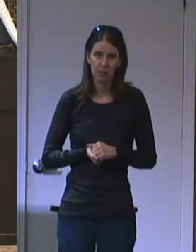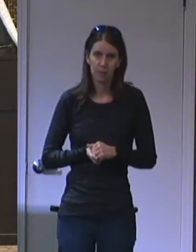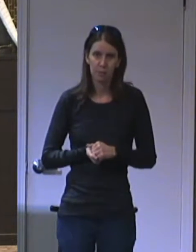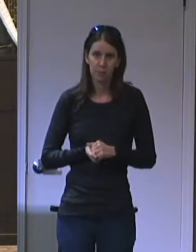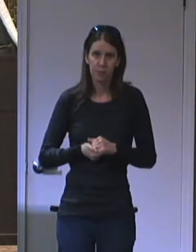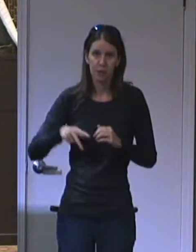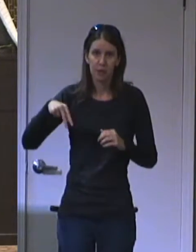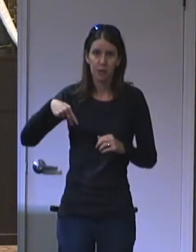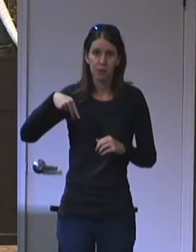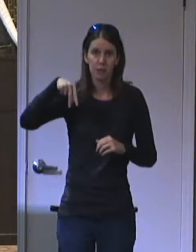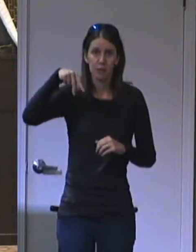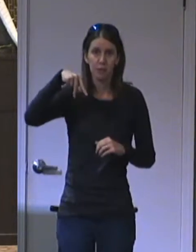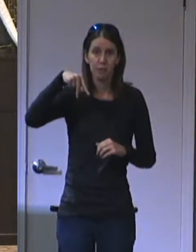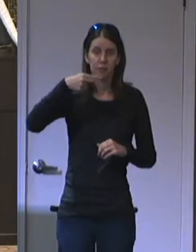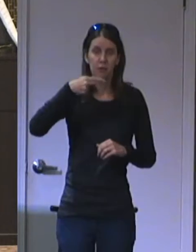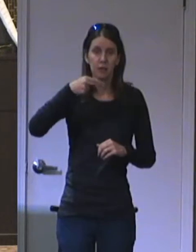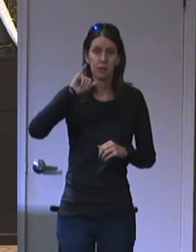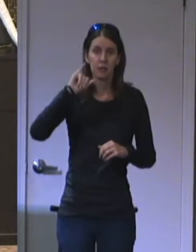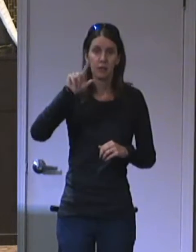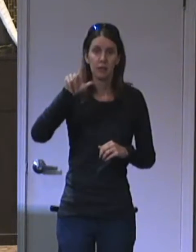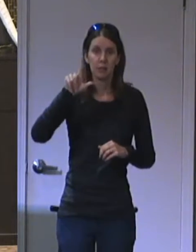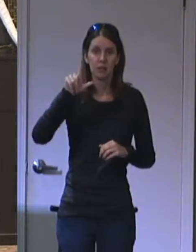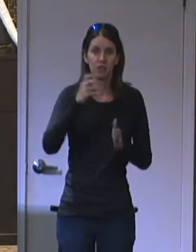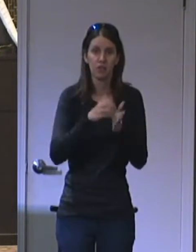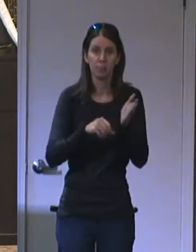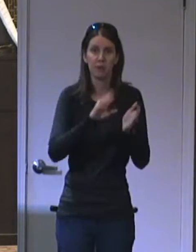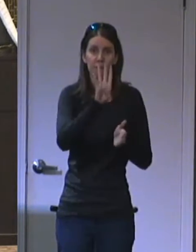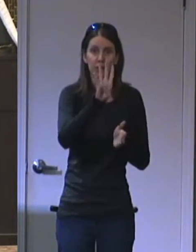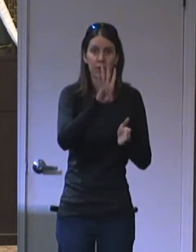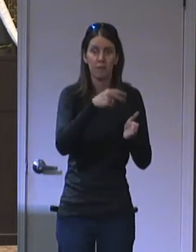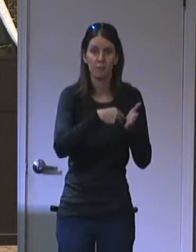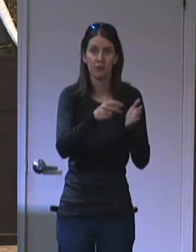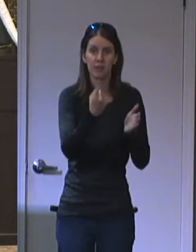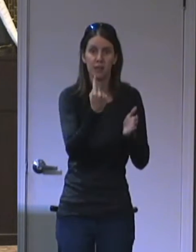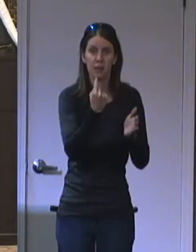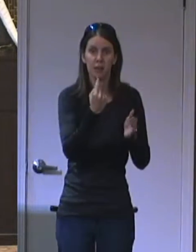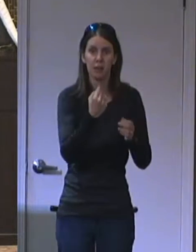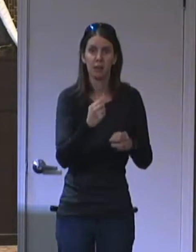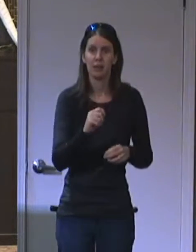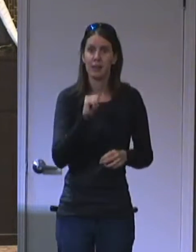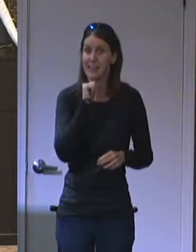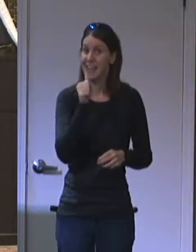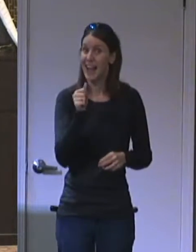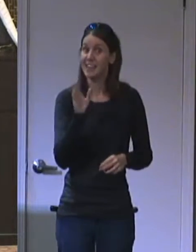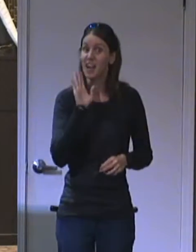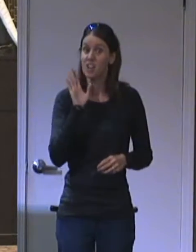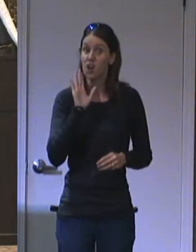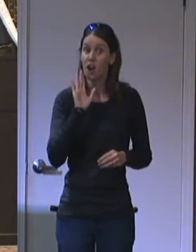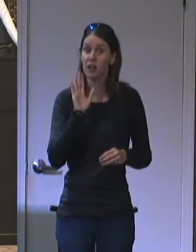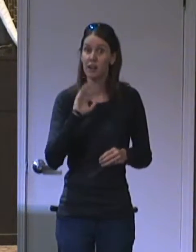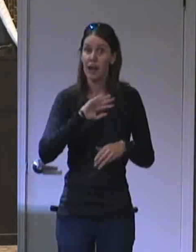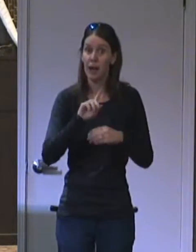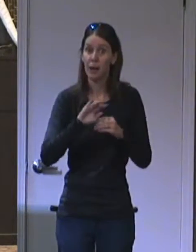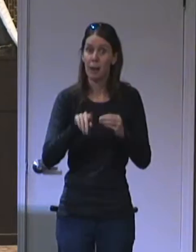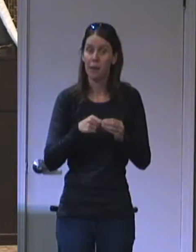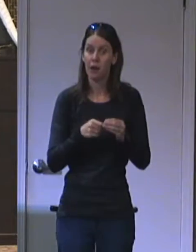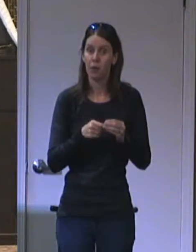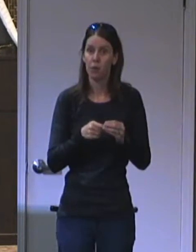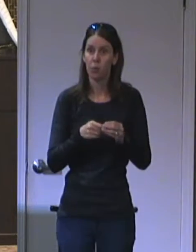In Philippians 4 and verse 11, it begins, "Not that I speak in respect of